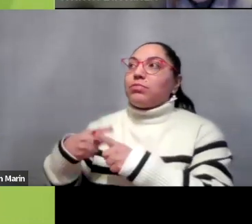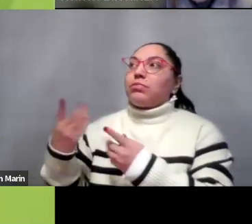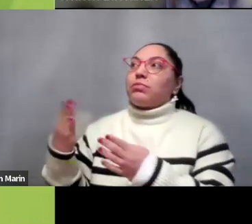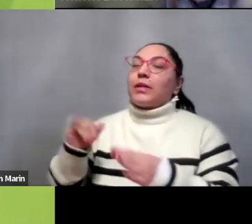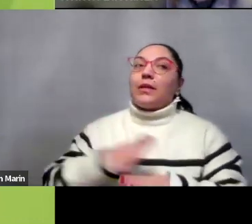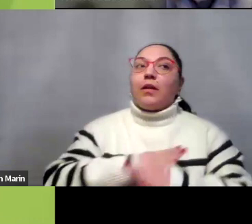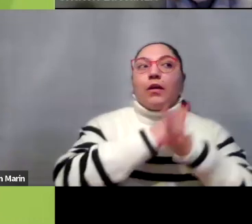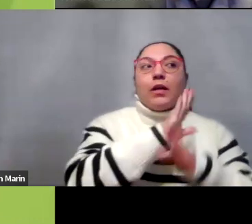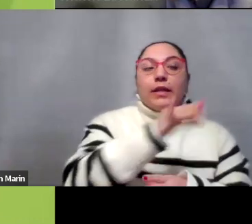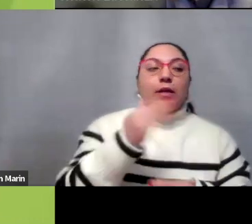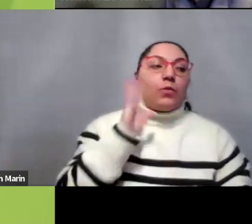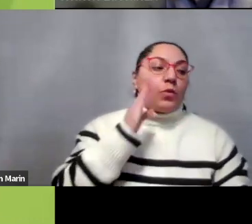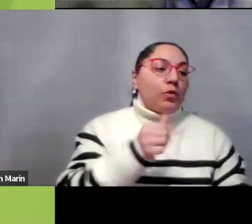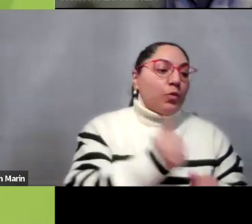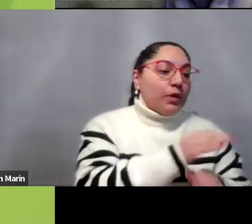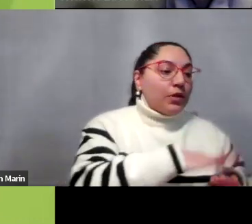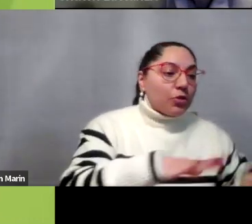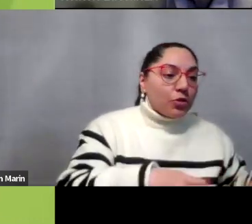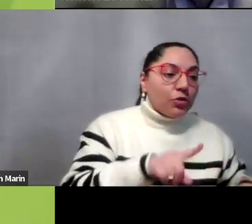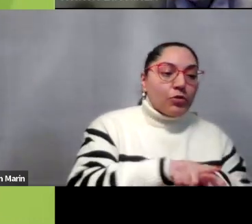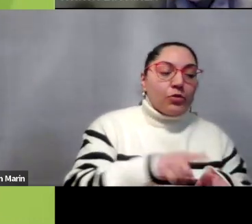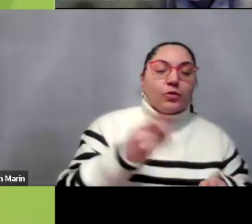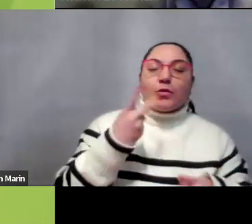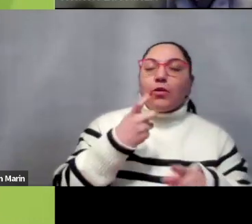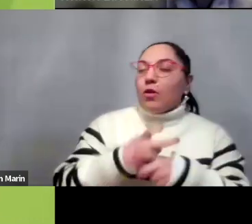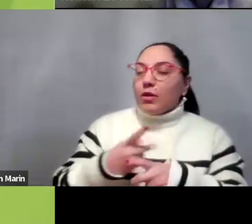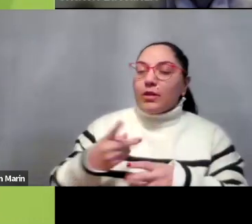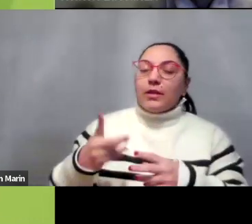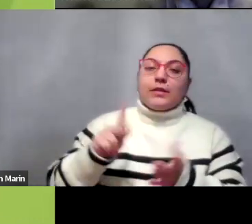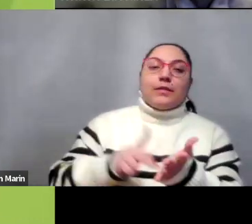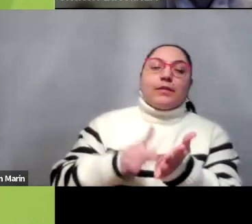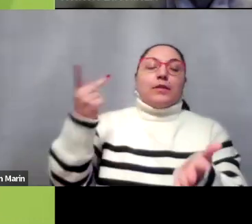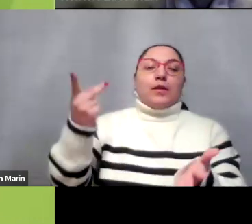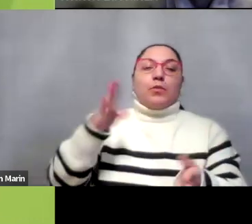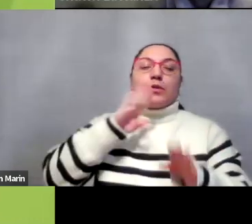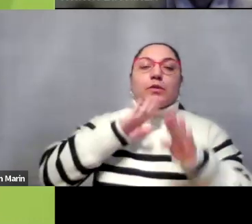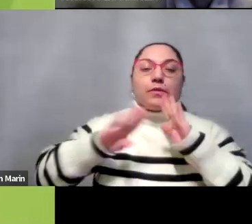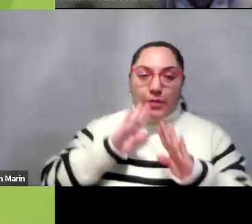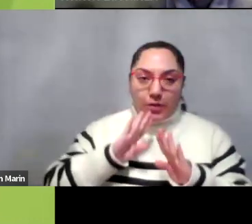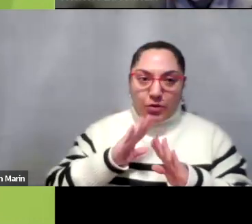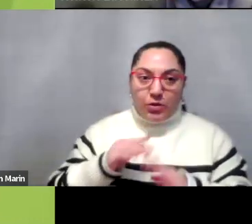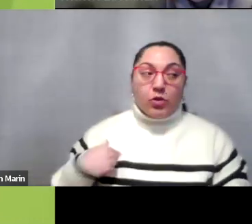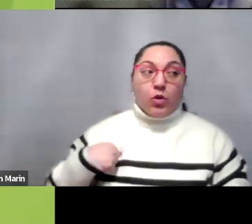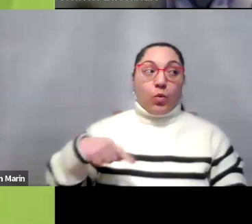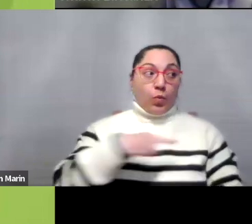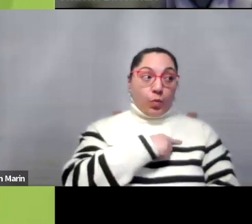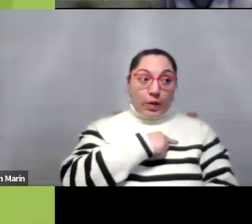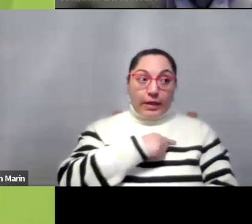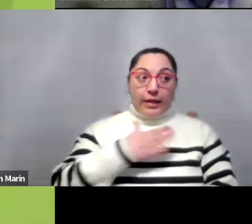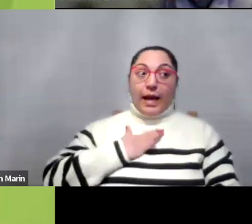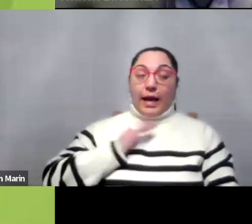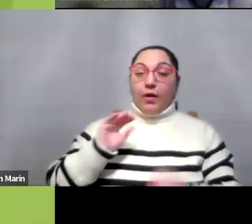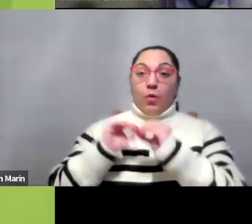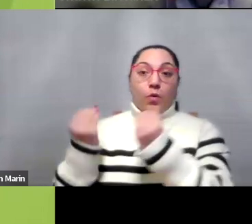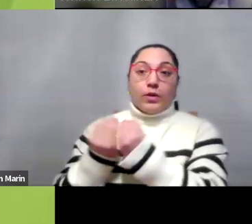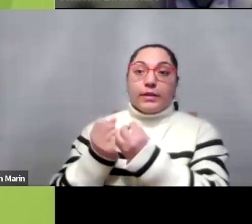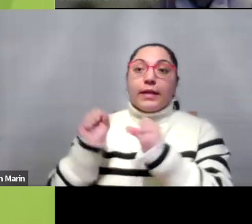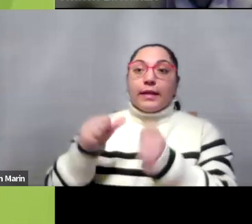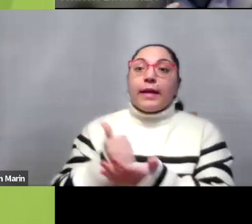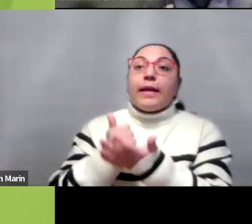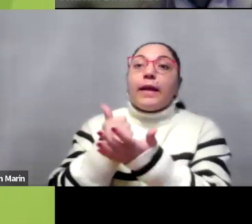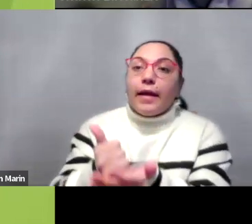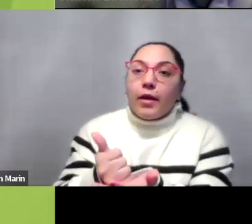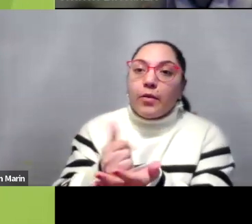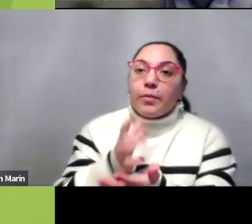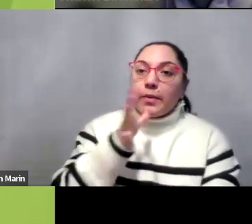teens. And also parents need support, and that's one thing some of our services can help support parents through the process of